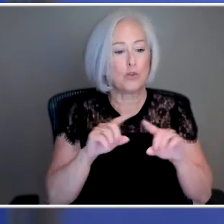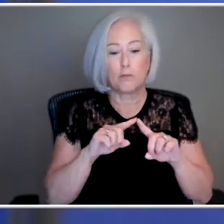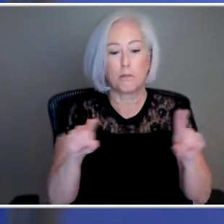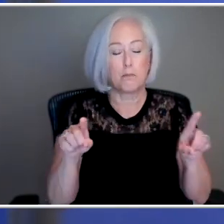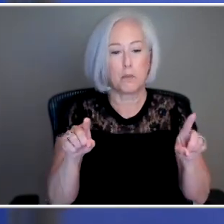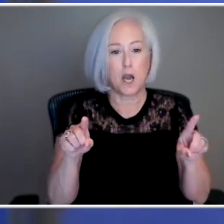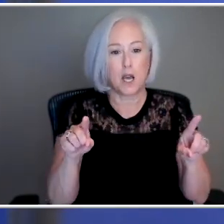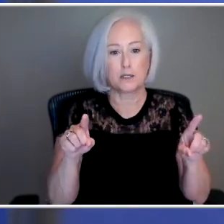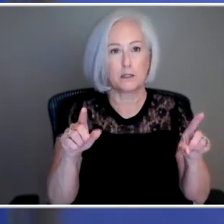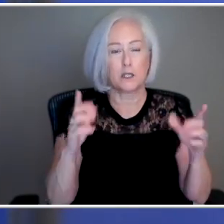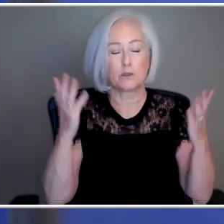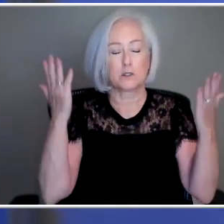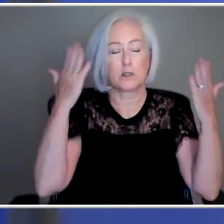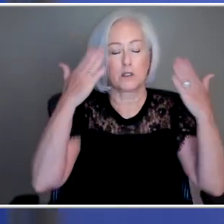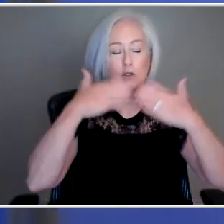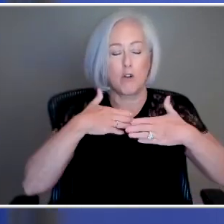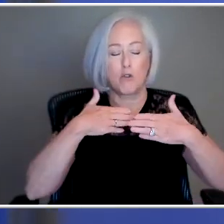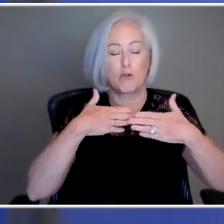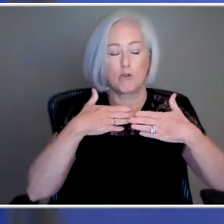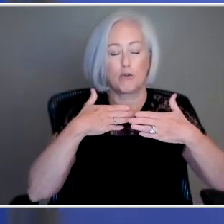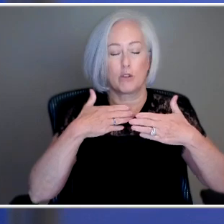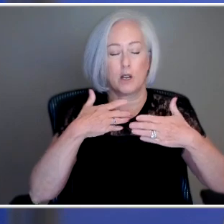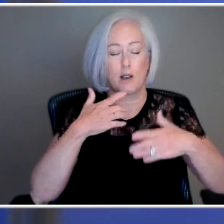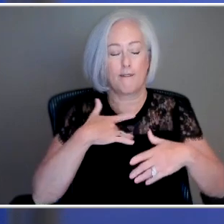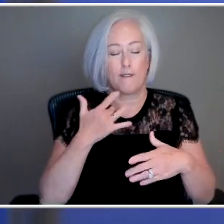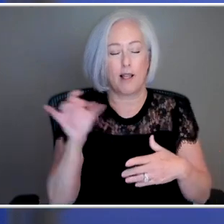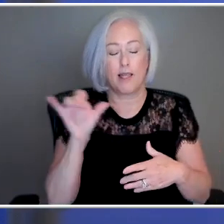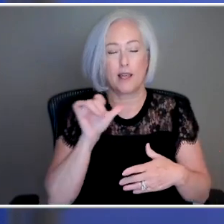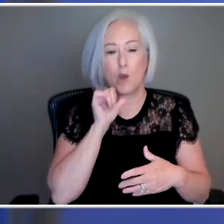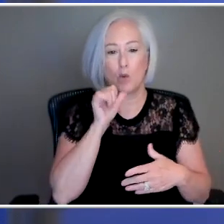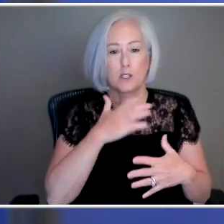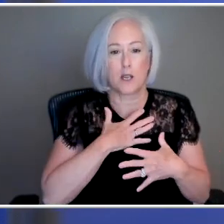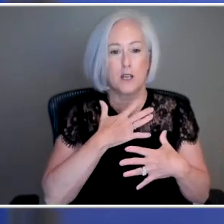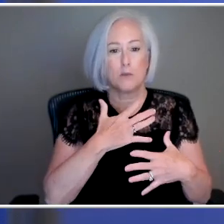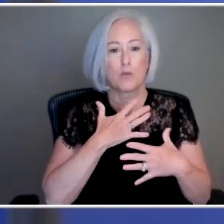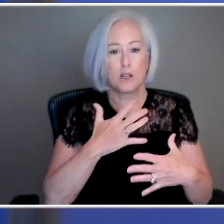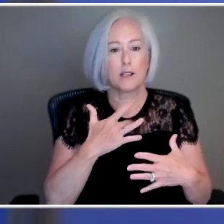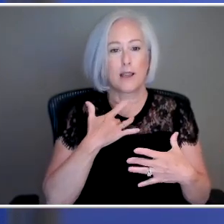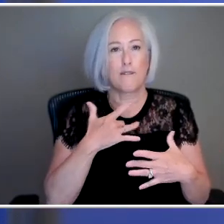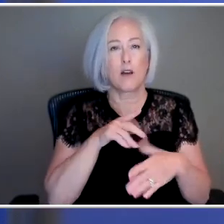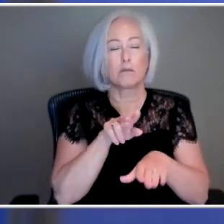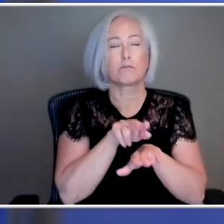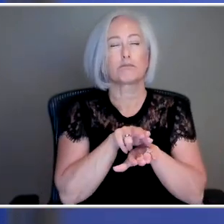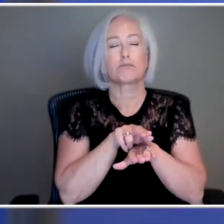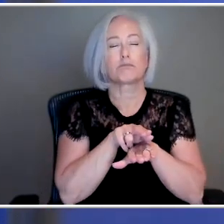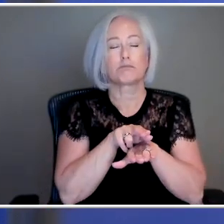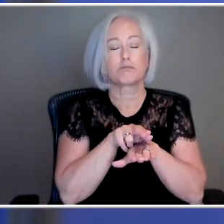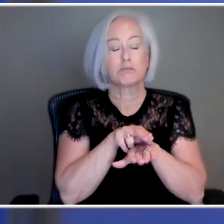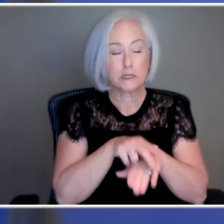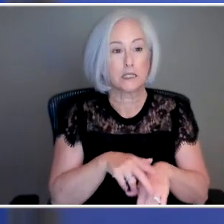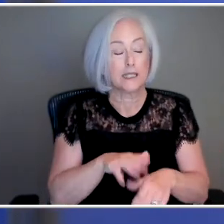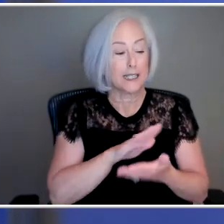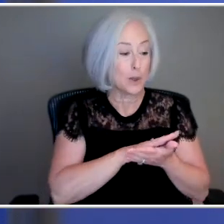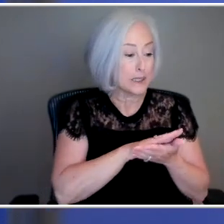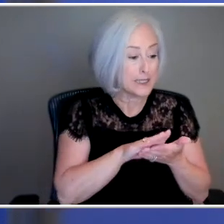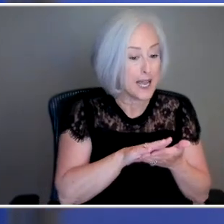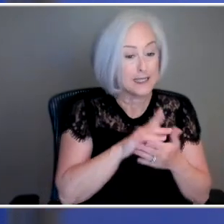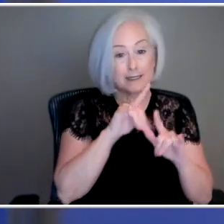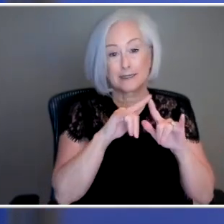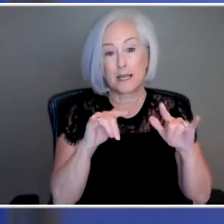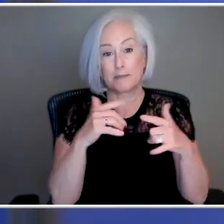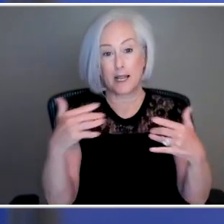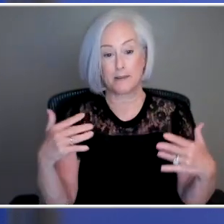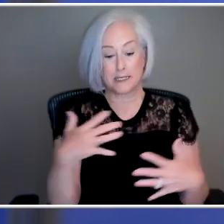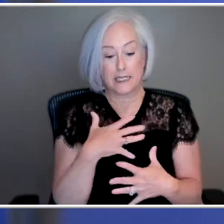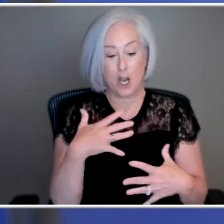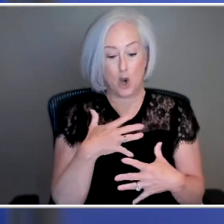dark, and I just felt I wasn't breathing. I just felt really still, and it was nice but scary at the same time. Am I